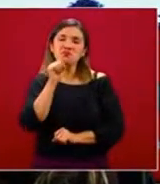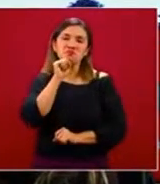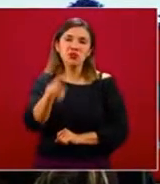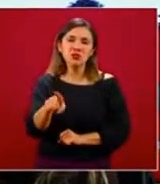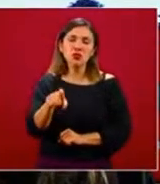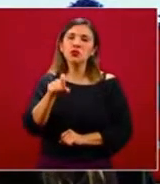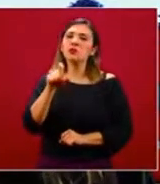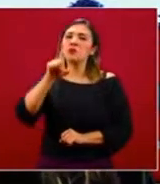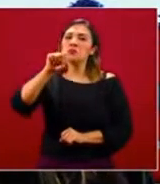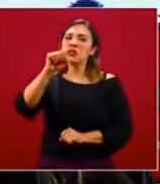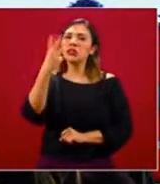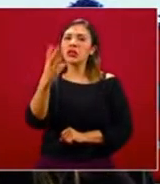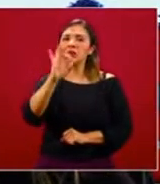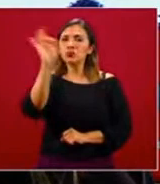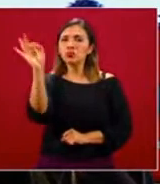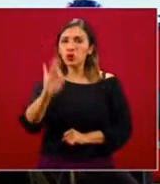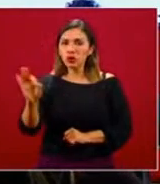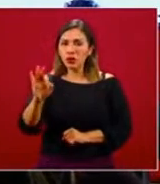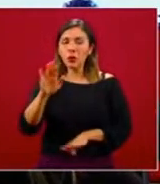We'll be showing